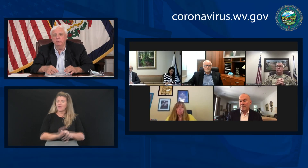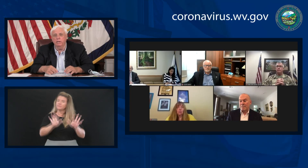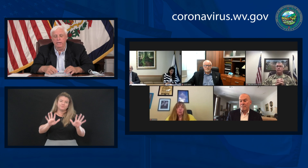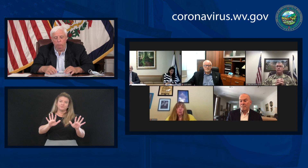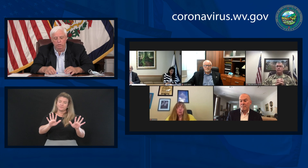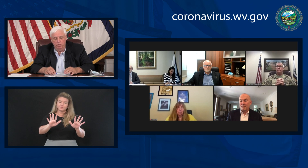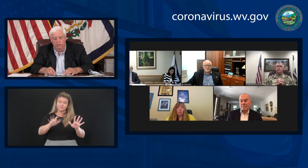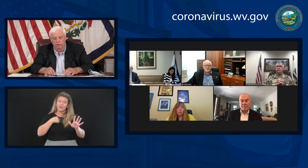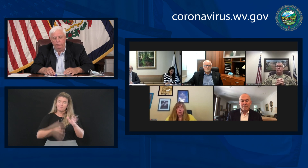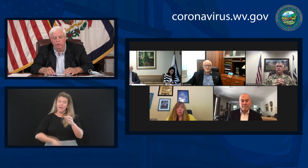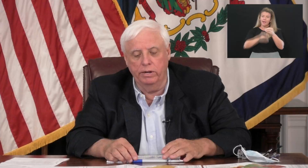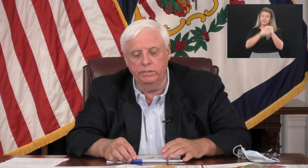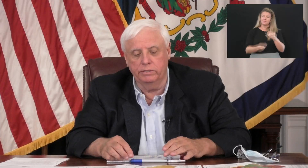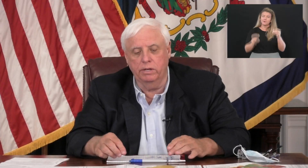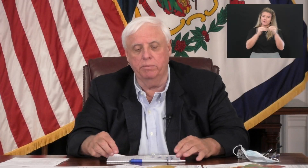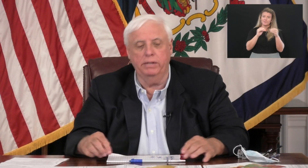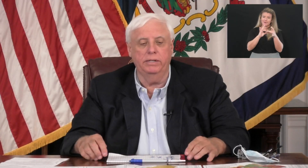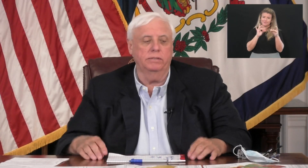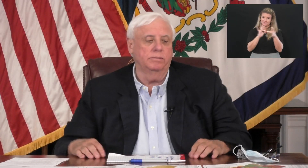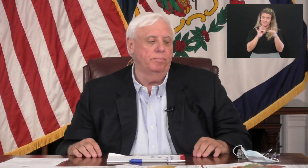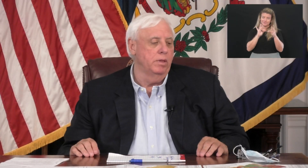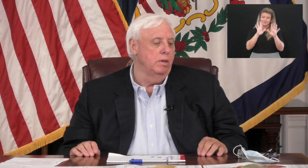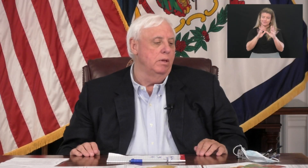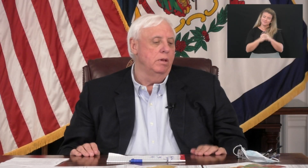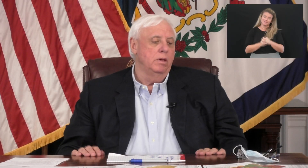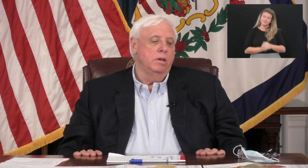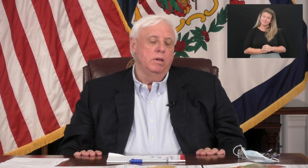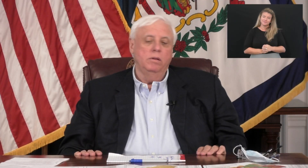Let me add another thought. I just thought about this.